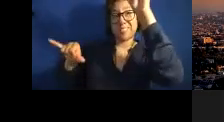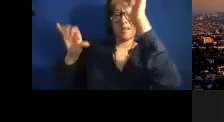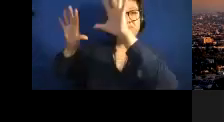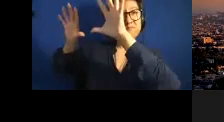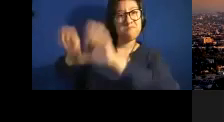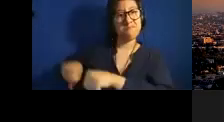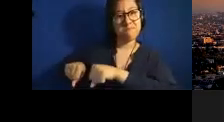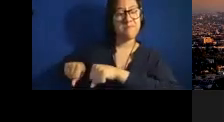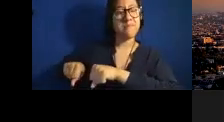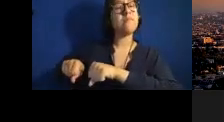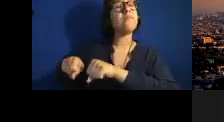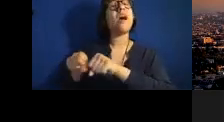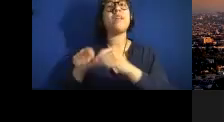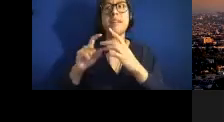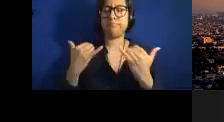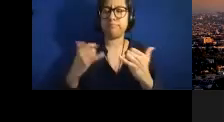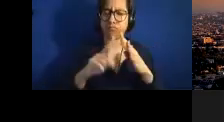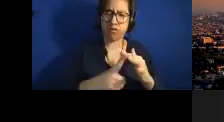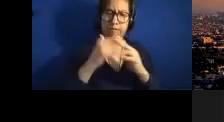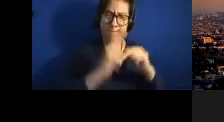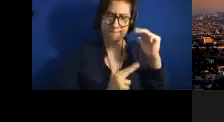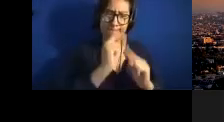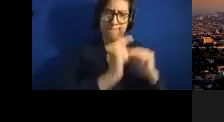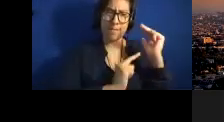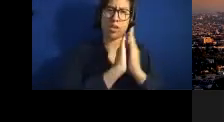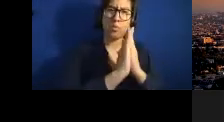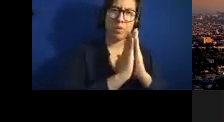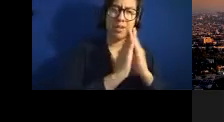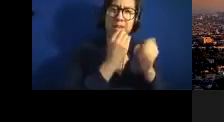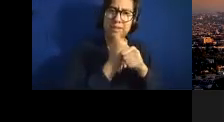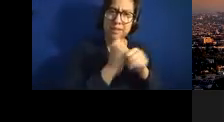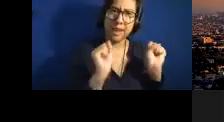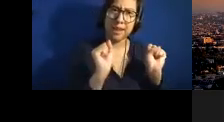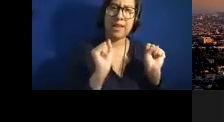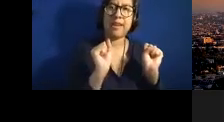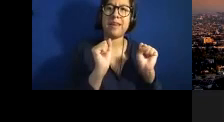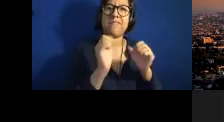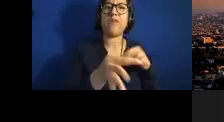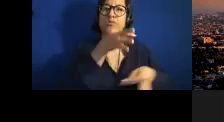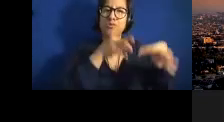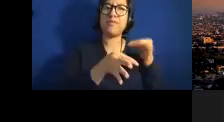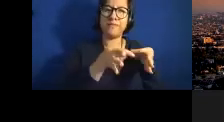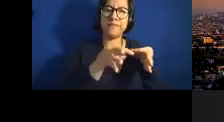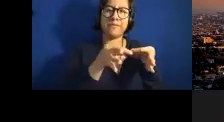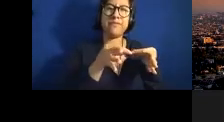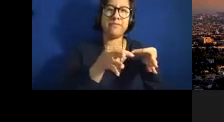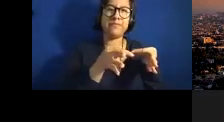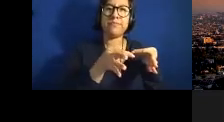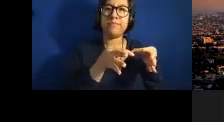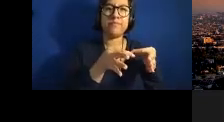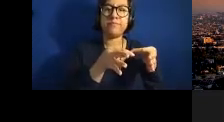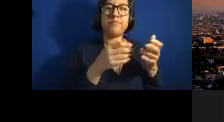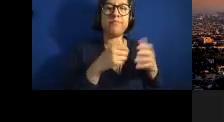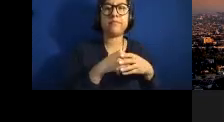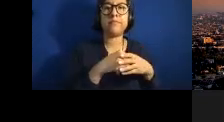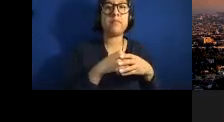are also trying to build up a new infrastructure, safer alternative that, you know, does not,